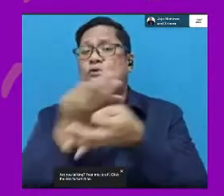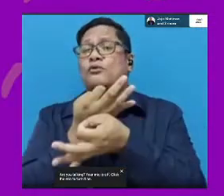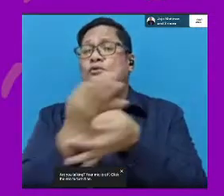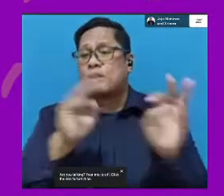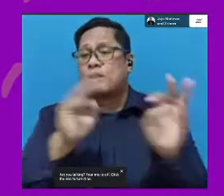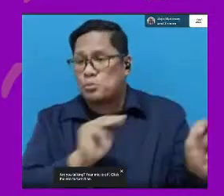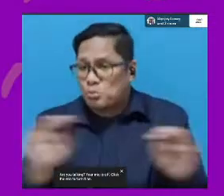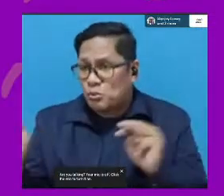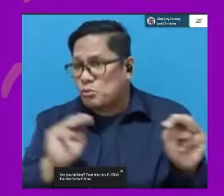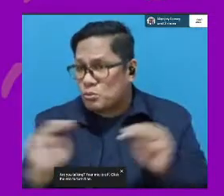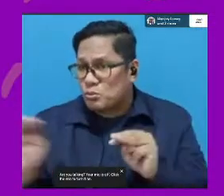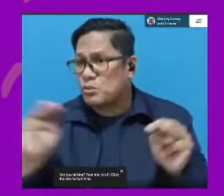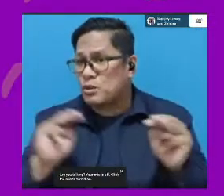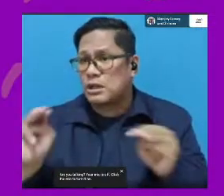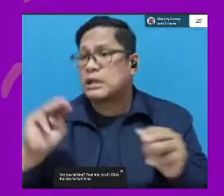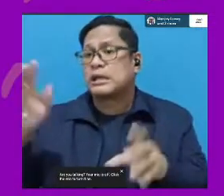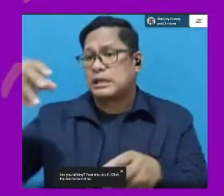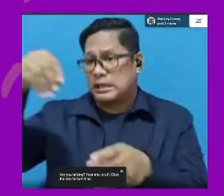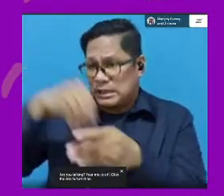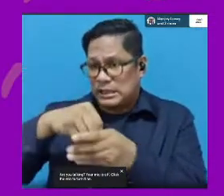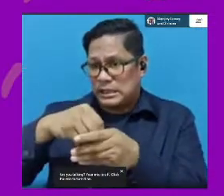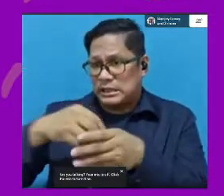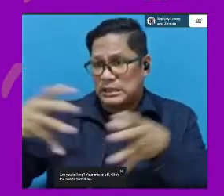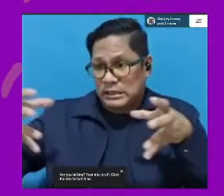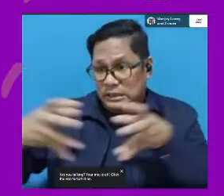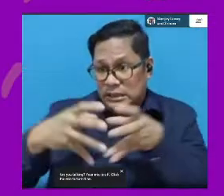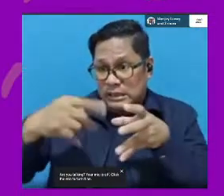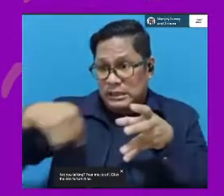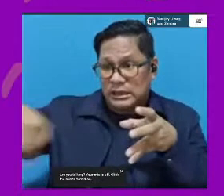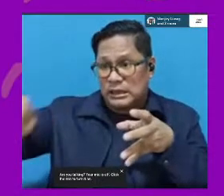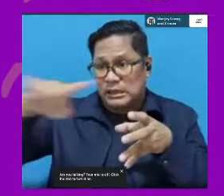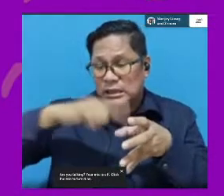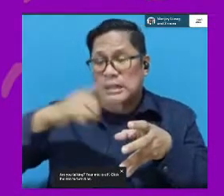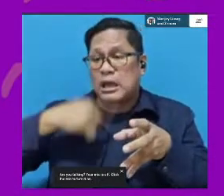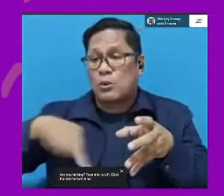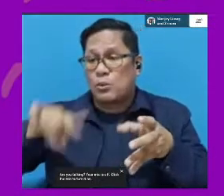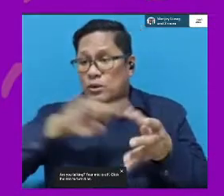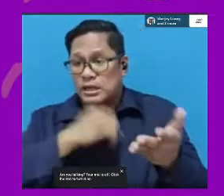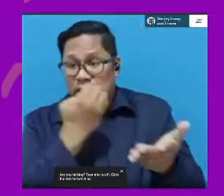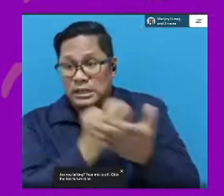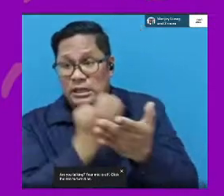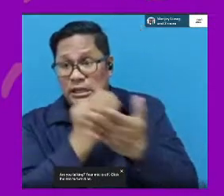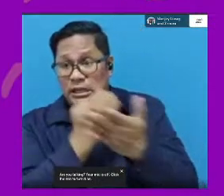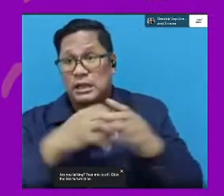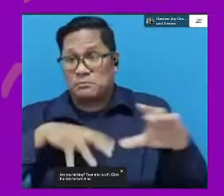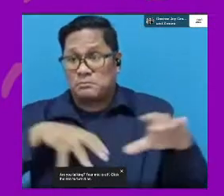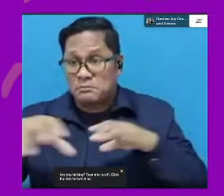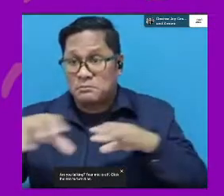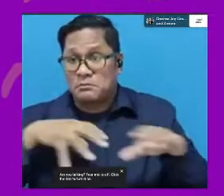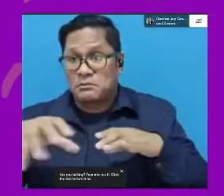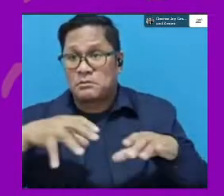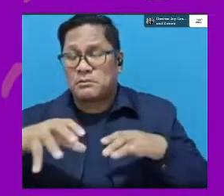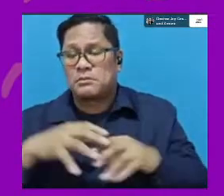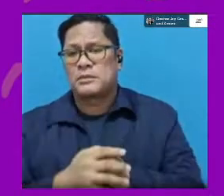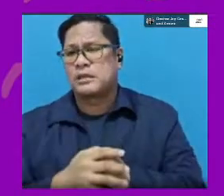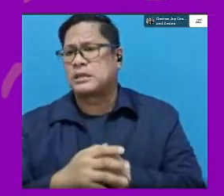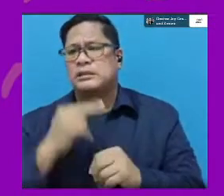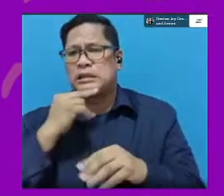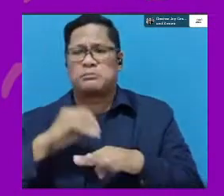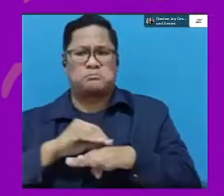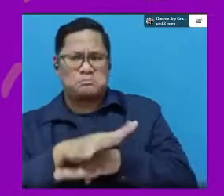within the boundaries, so that our economic activities are not affected